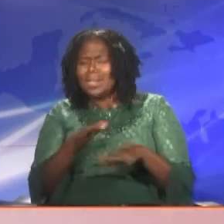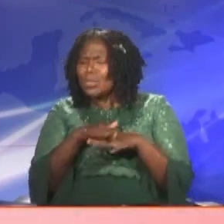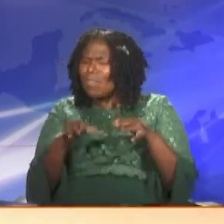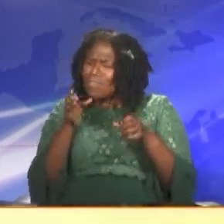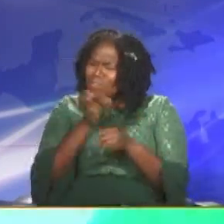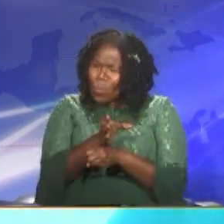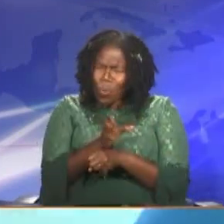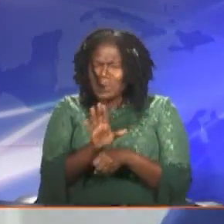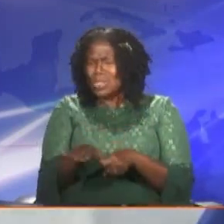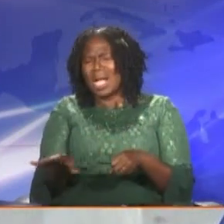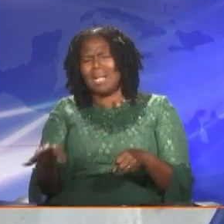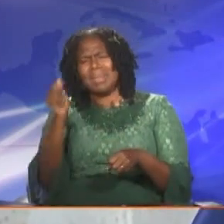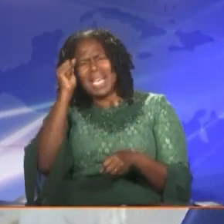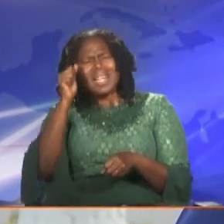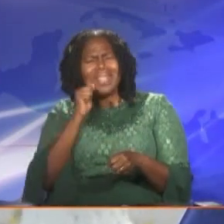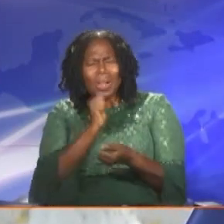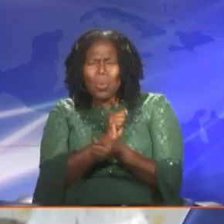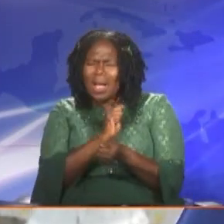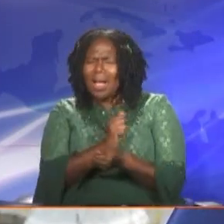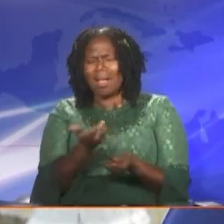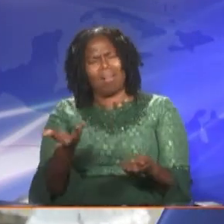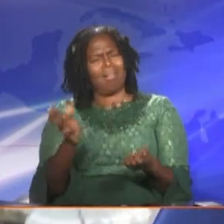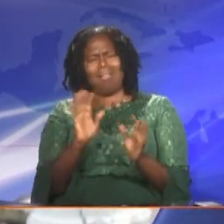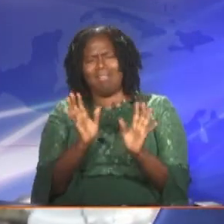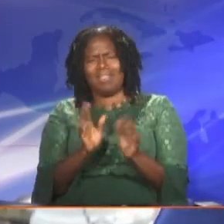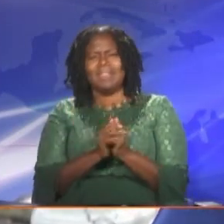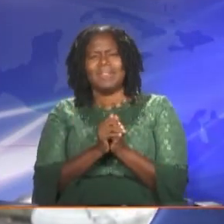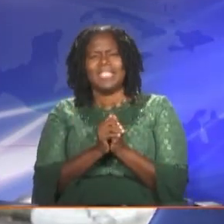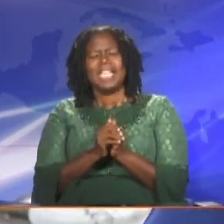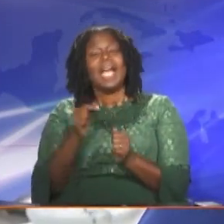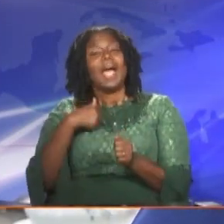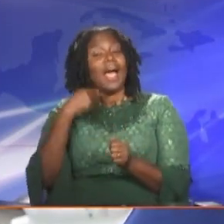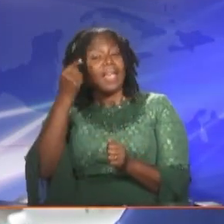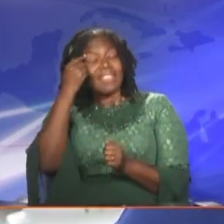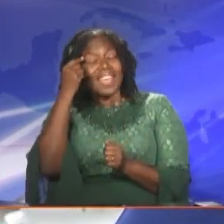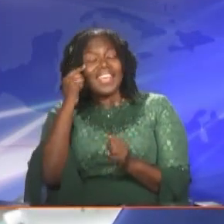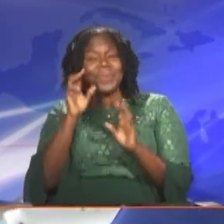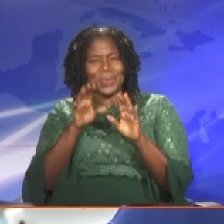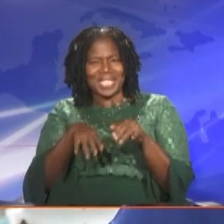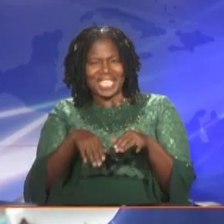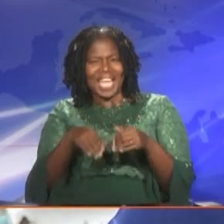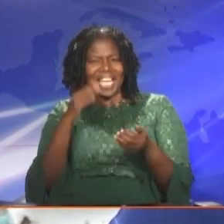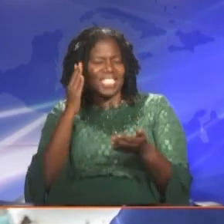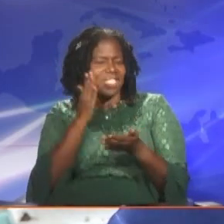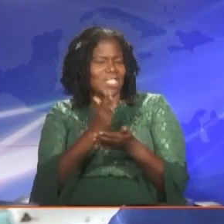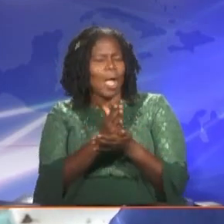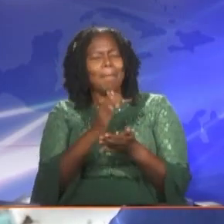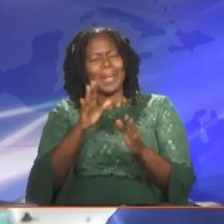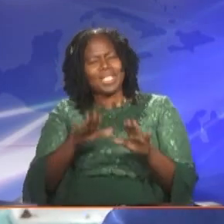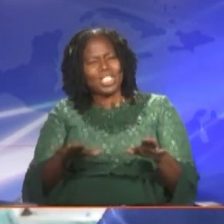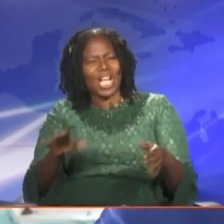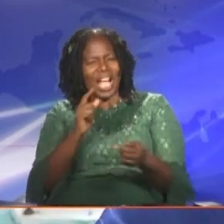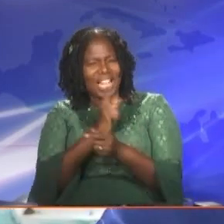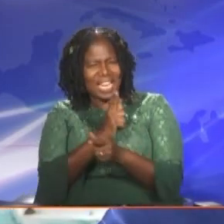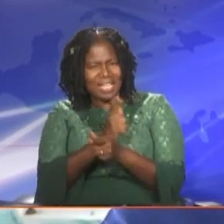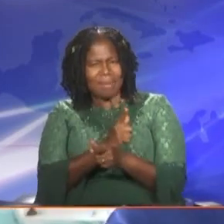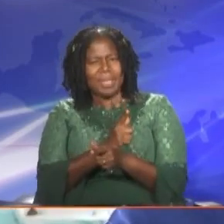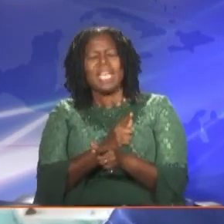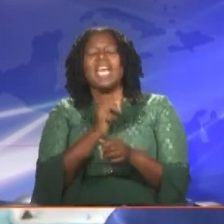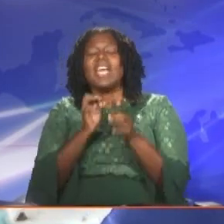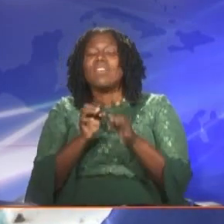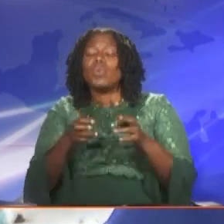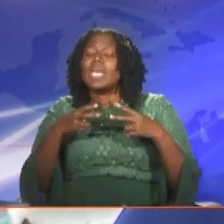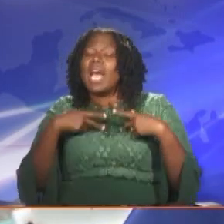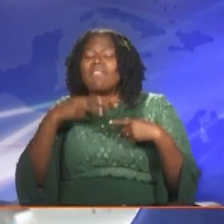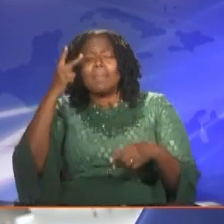time. I think we can eradicate child labor by creating a better parent, where